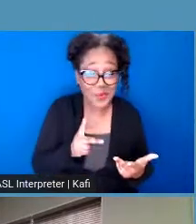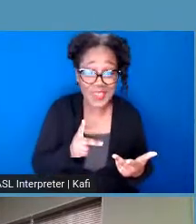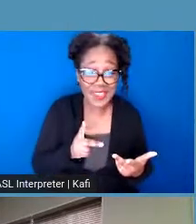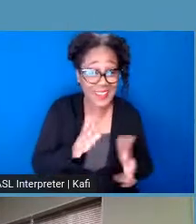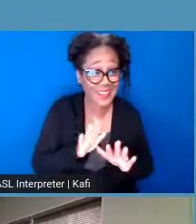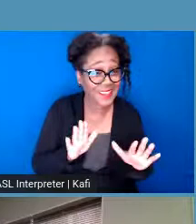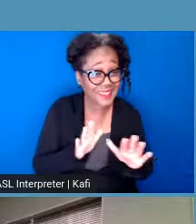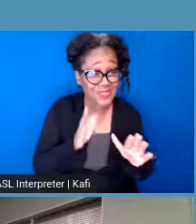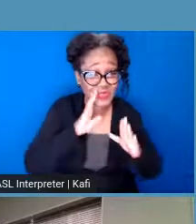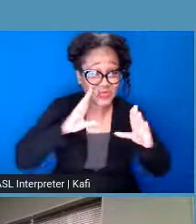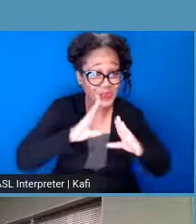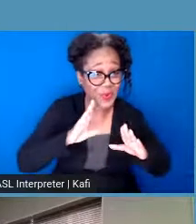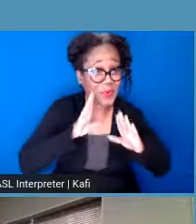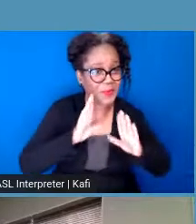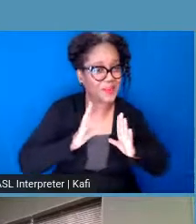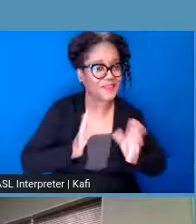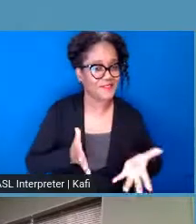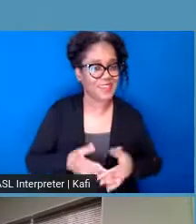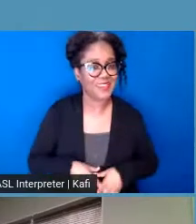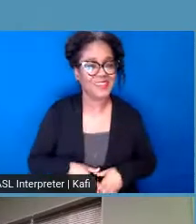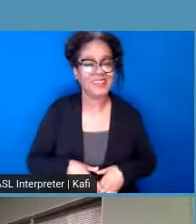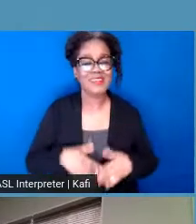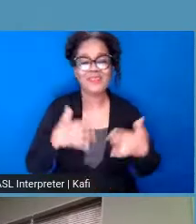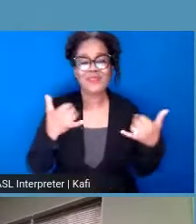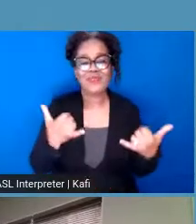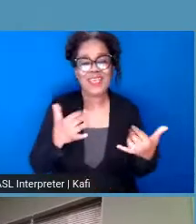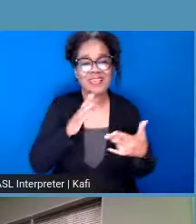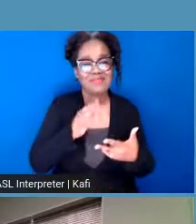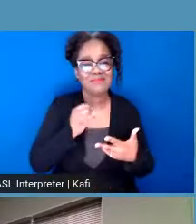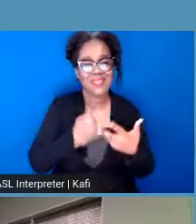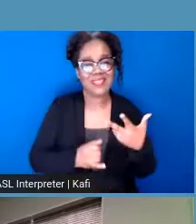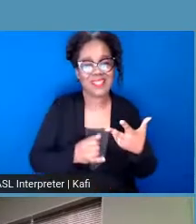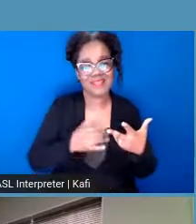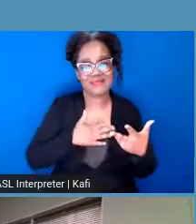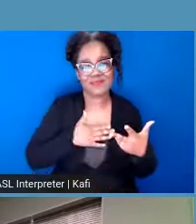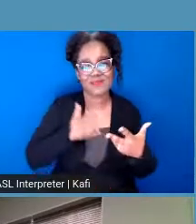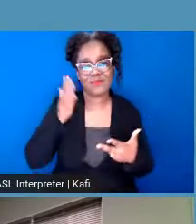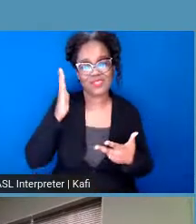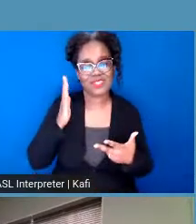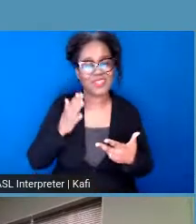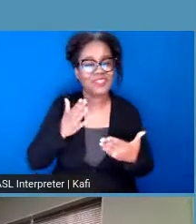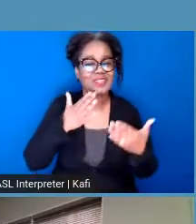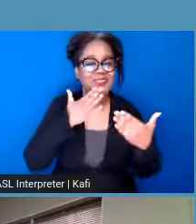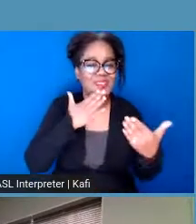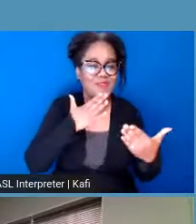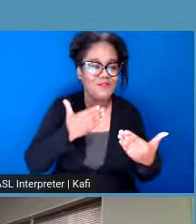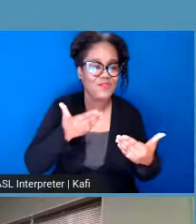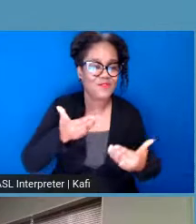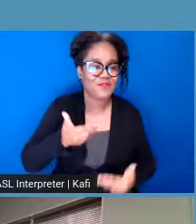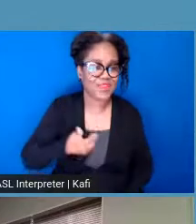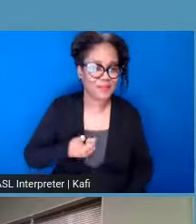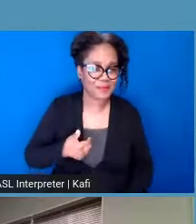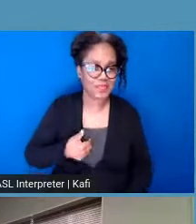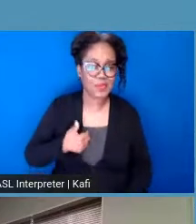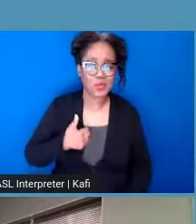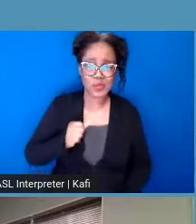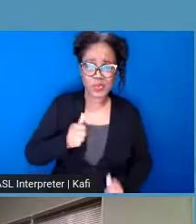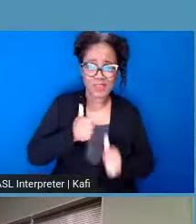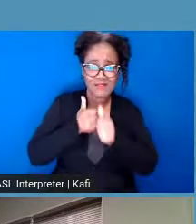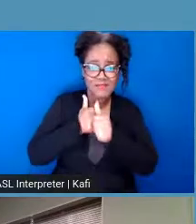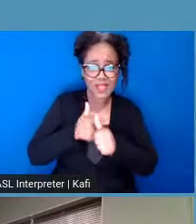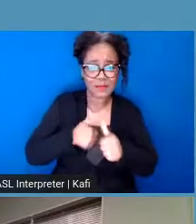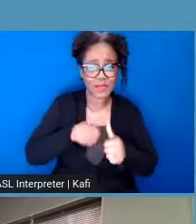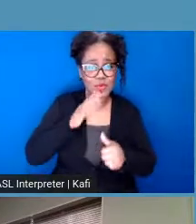and IMLS for having me speak today. You're very welcome to follow me on social media or email me if you have any questions.